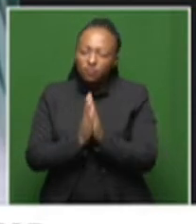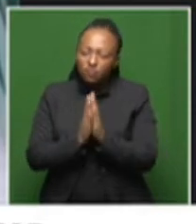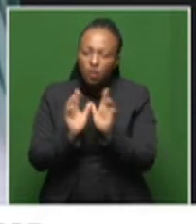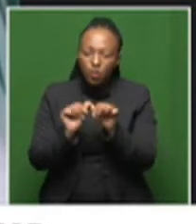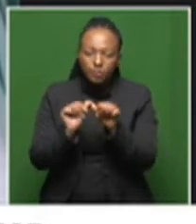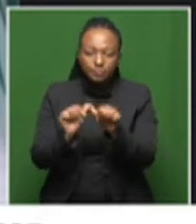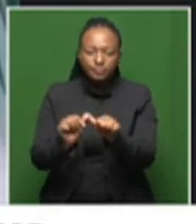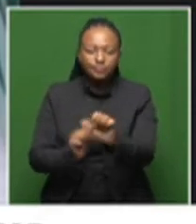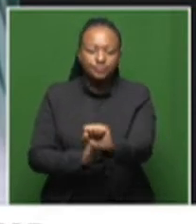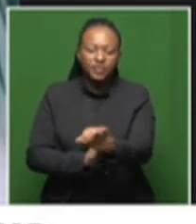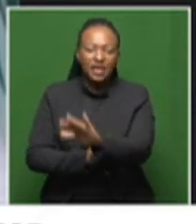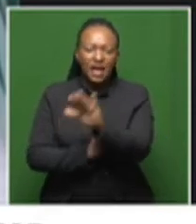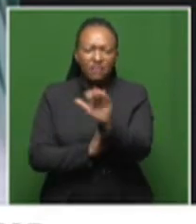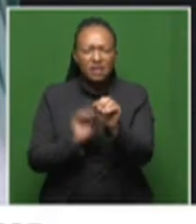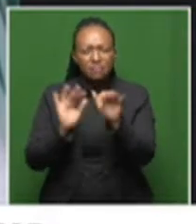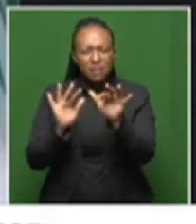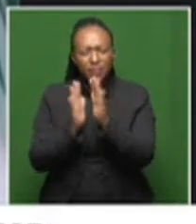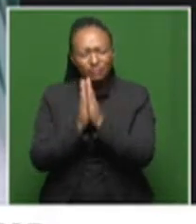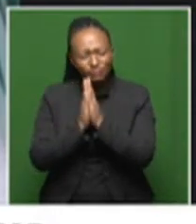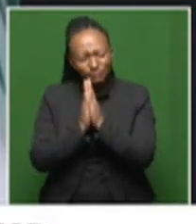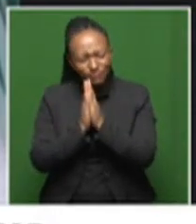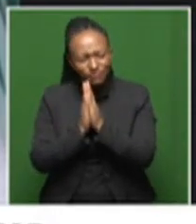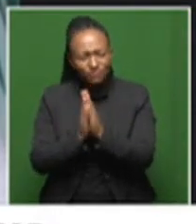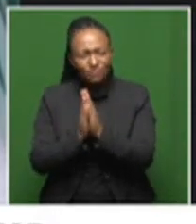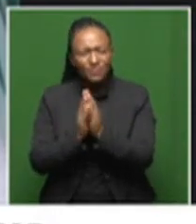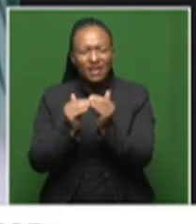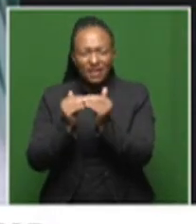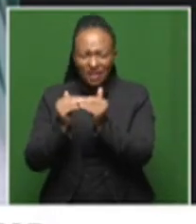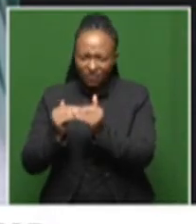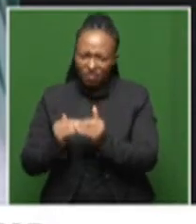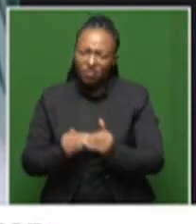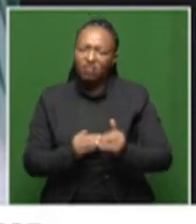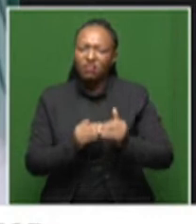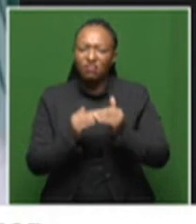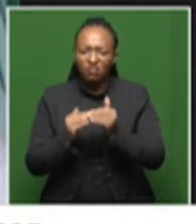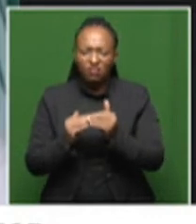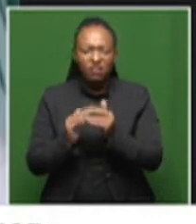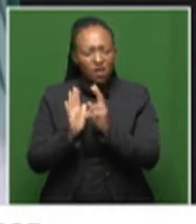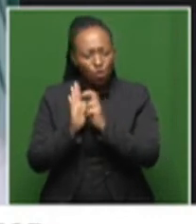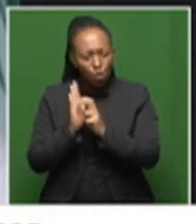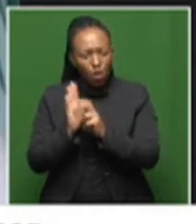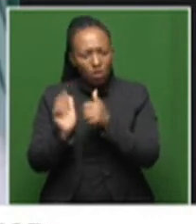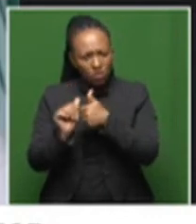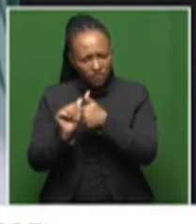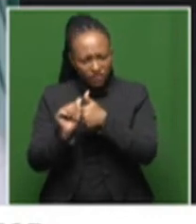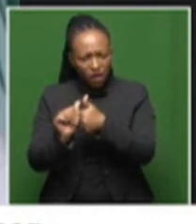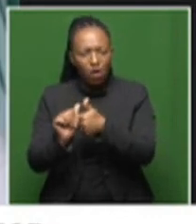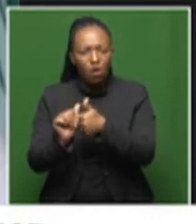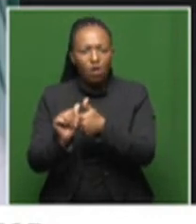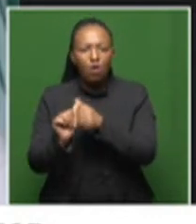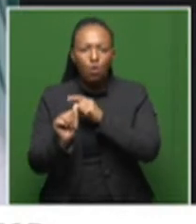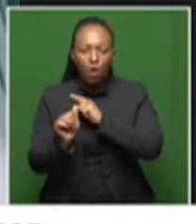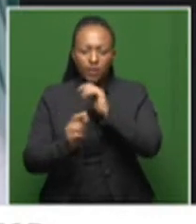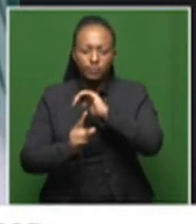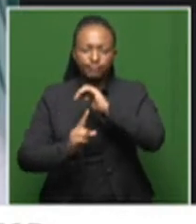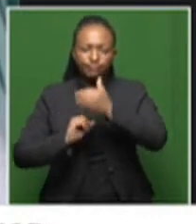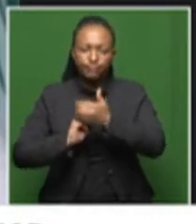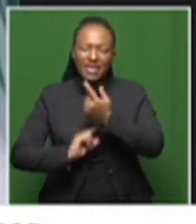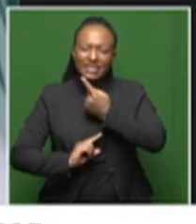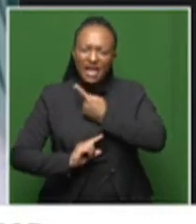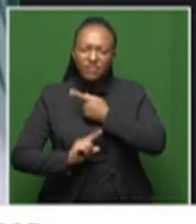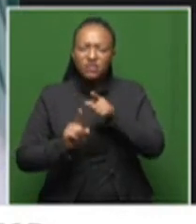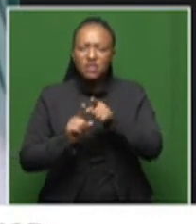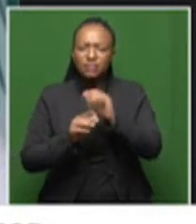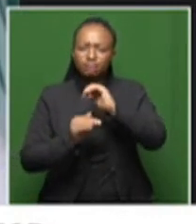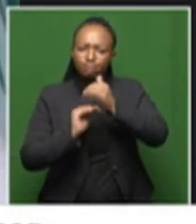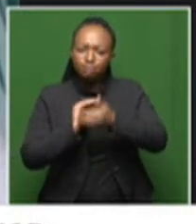South Africans to be vigilant, take the necessary measures to protect ourselves as our families as well,